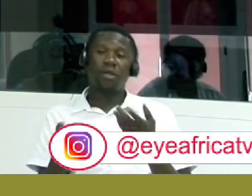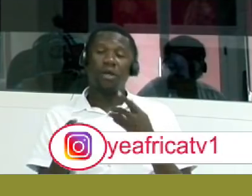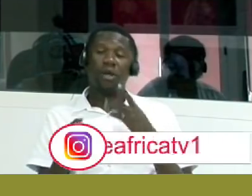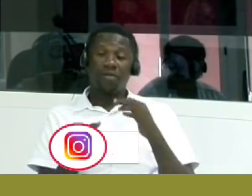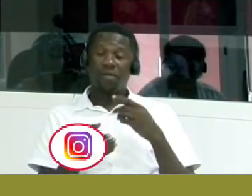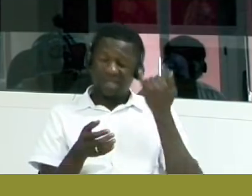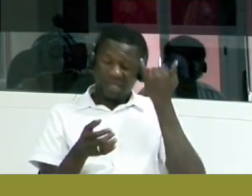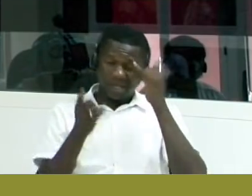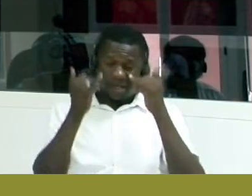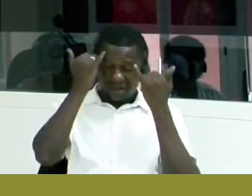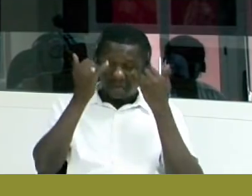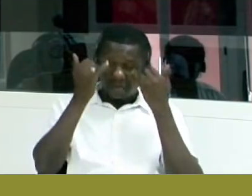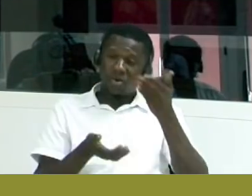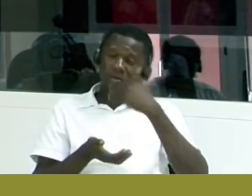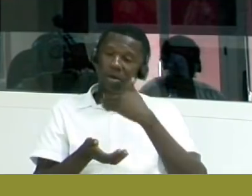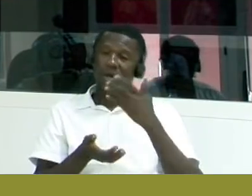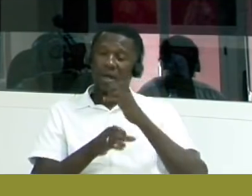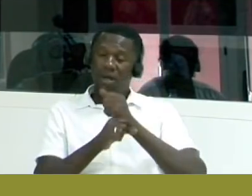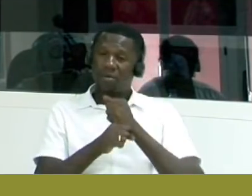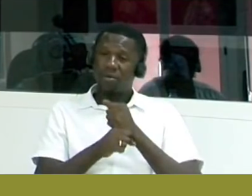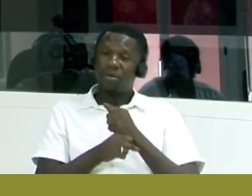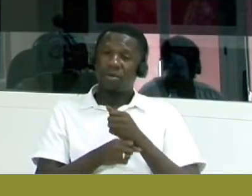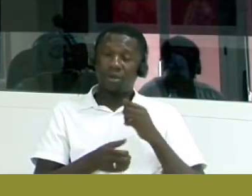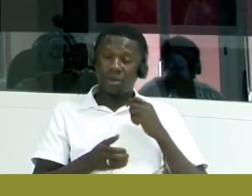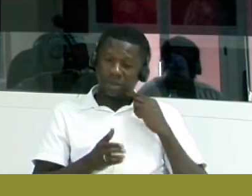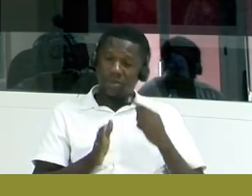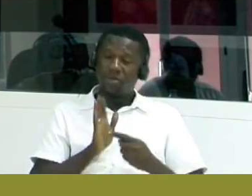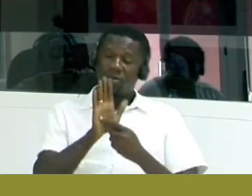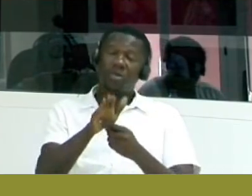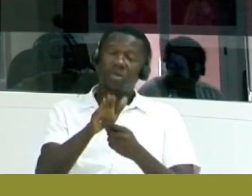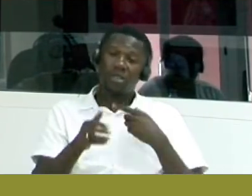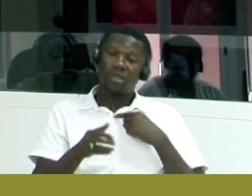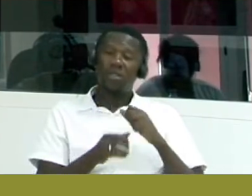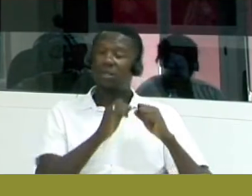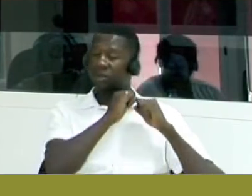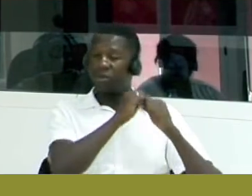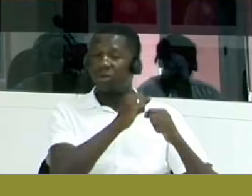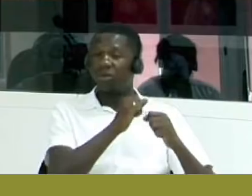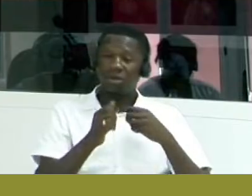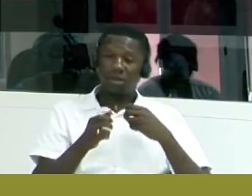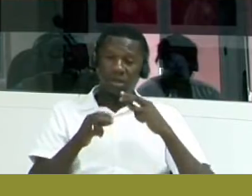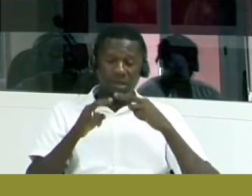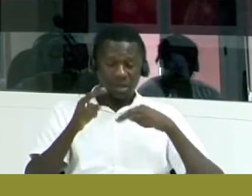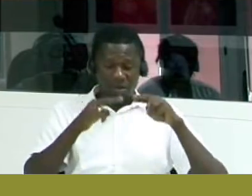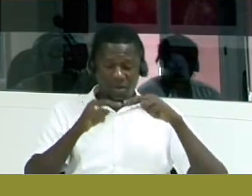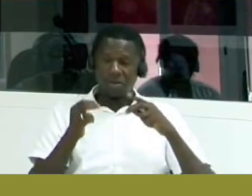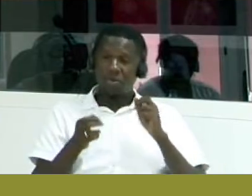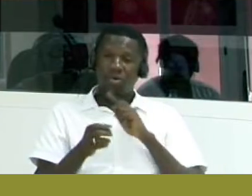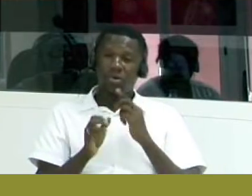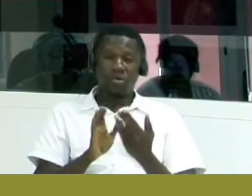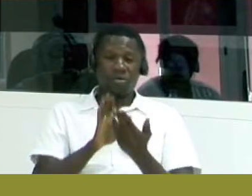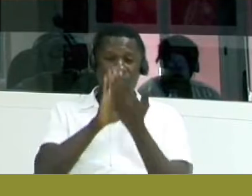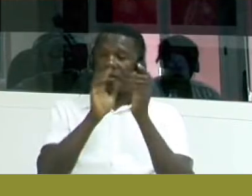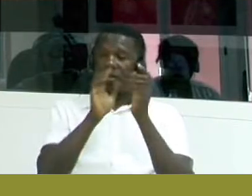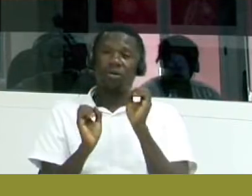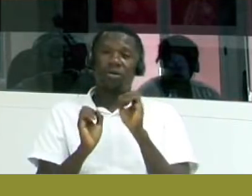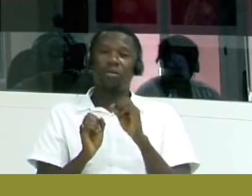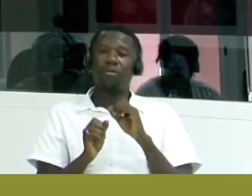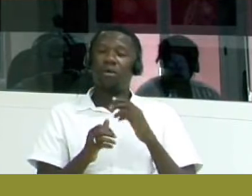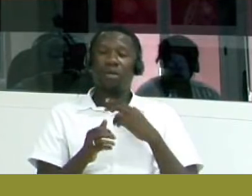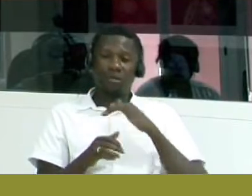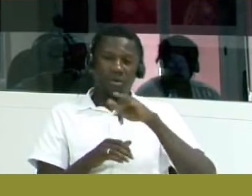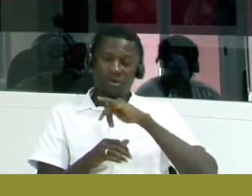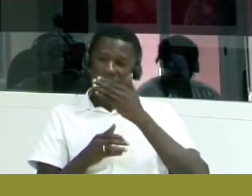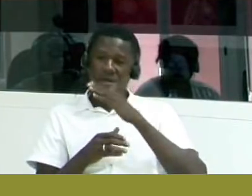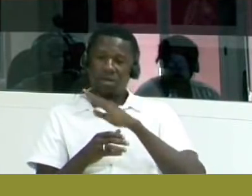is to come and help us establish this historical record. Not confrontation at all. There might be some exchange in there, but